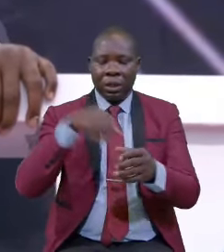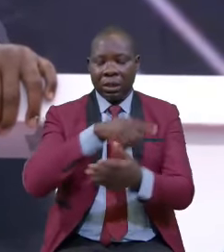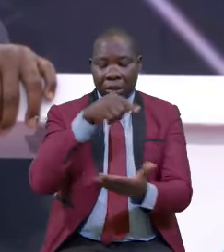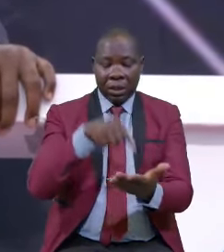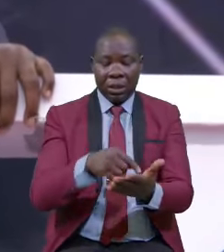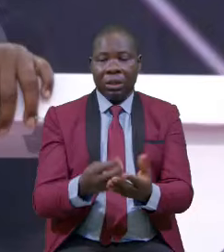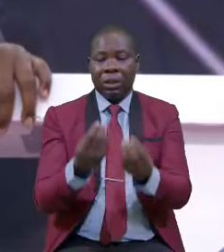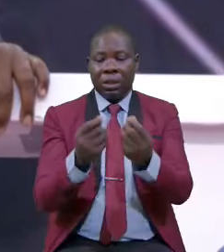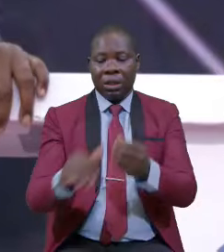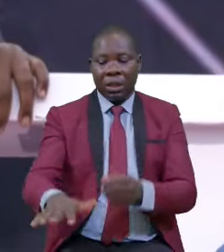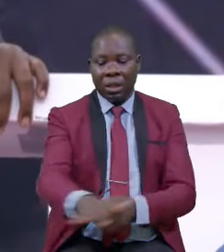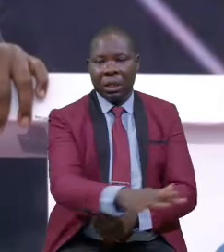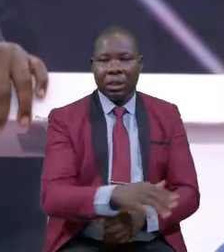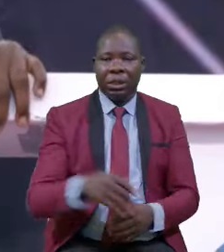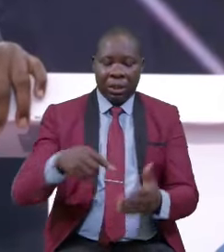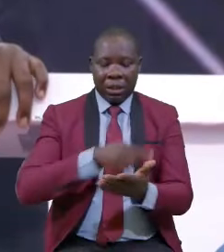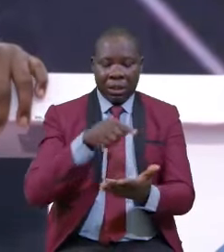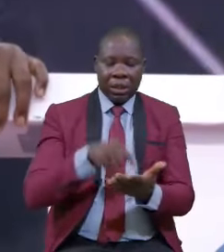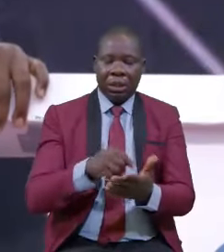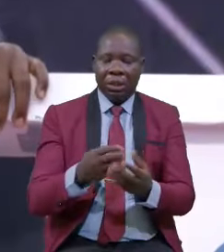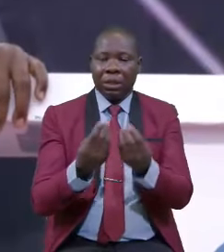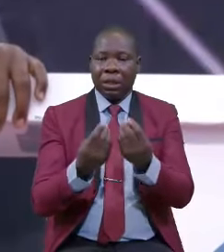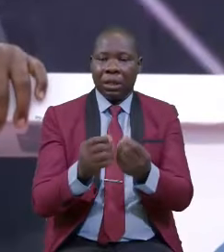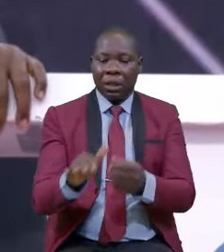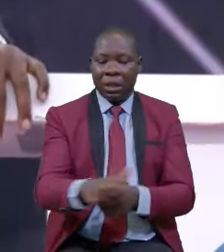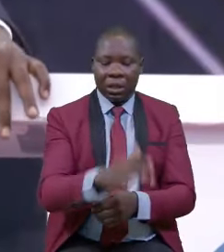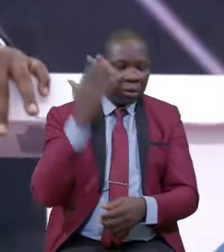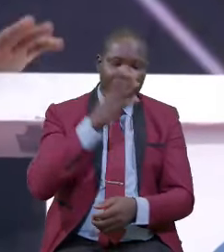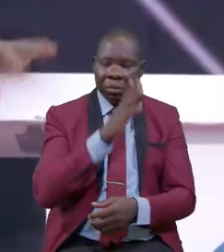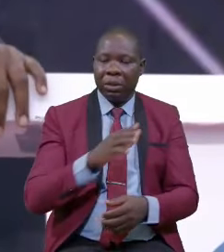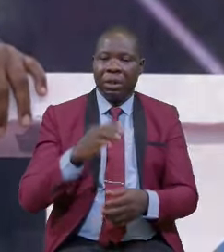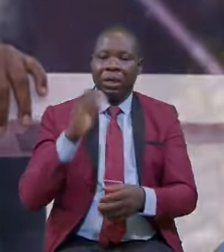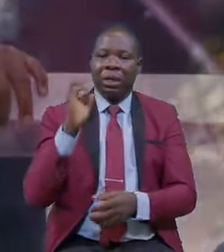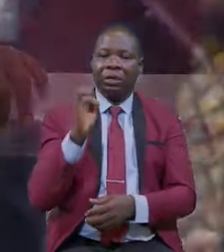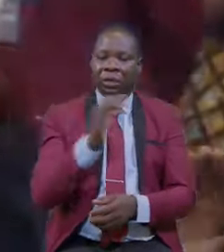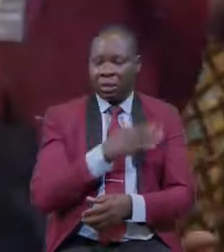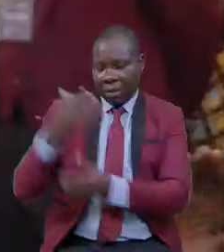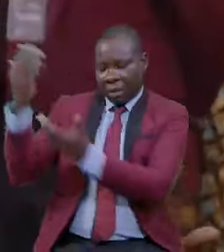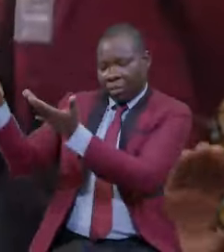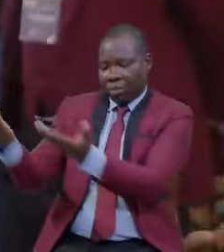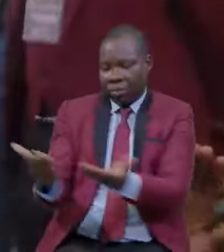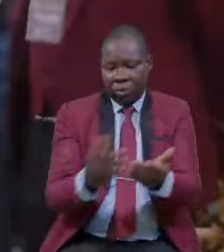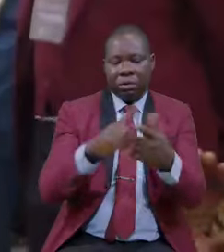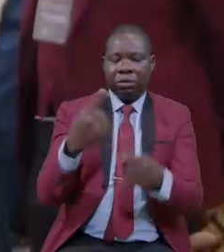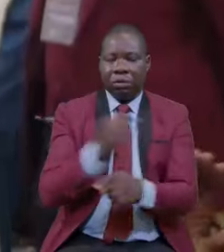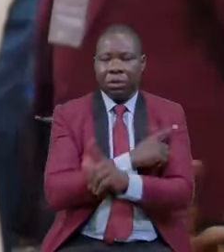this land will be evangelized and brought unto the Lord.